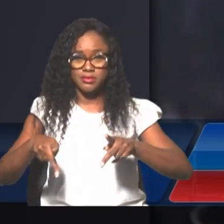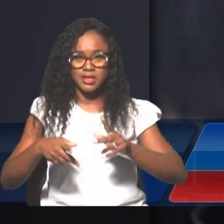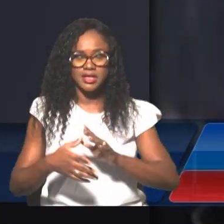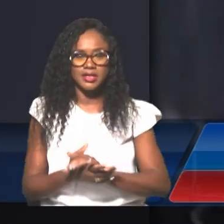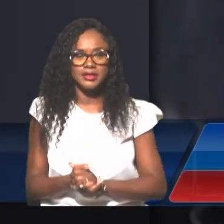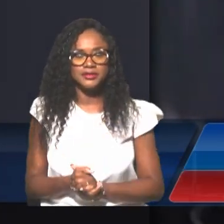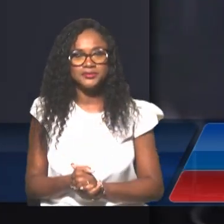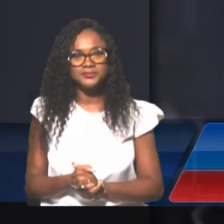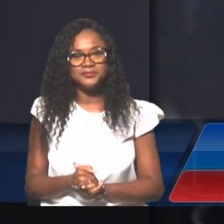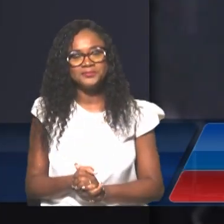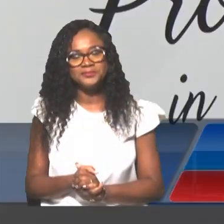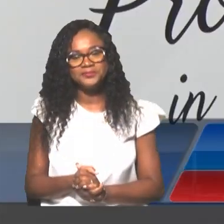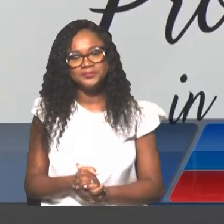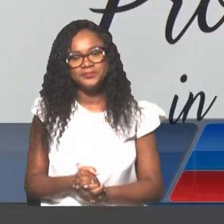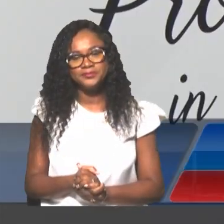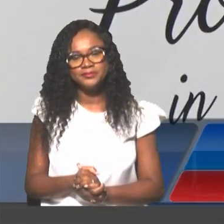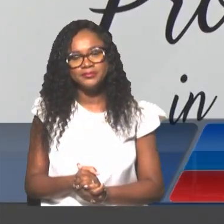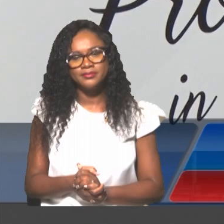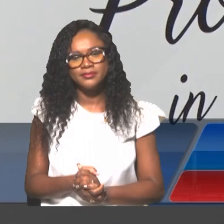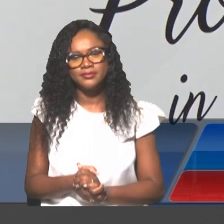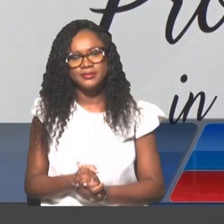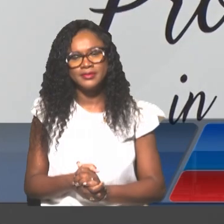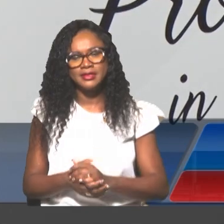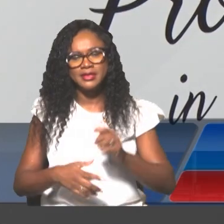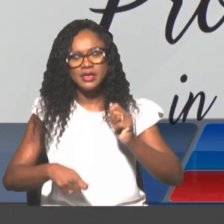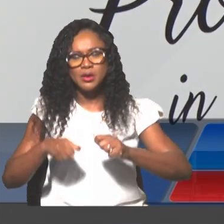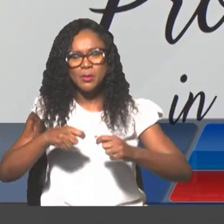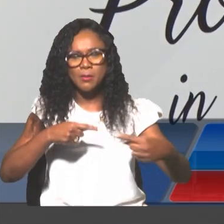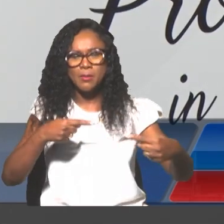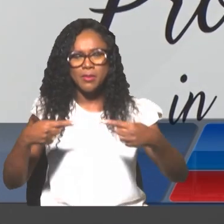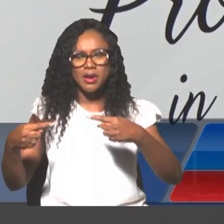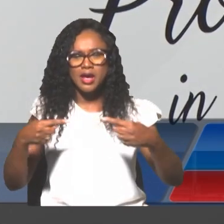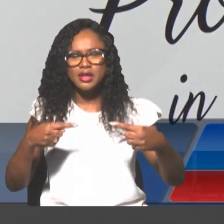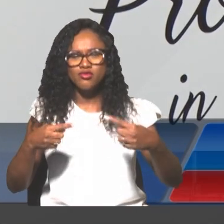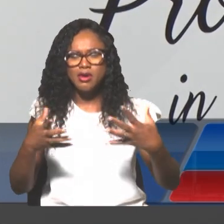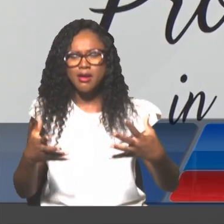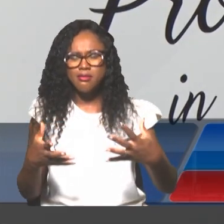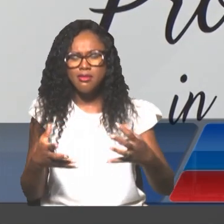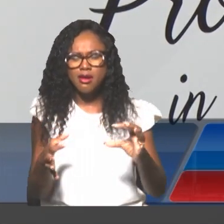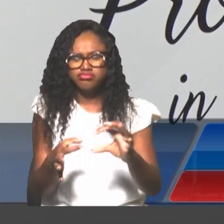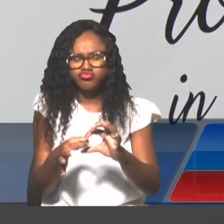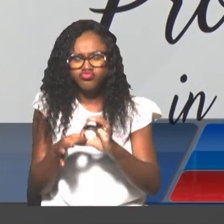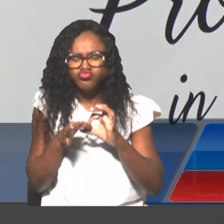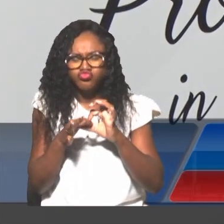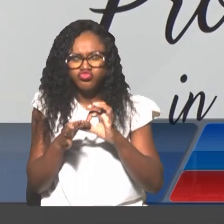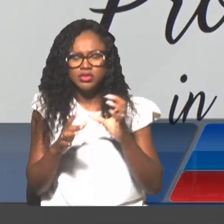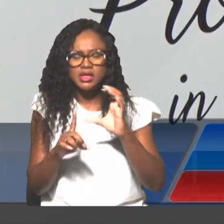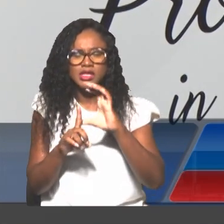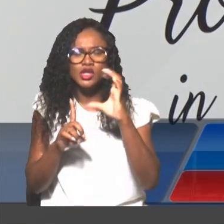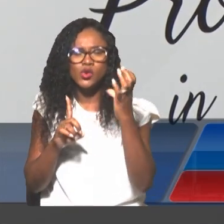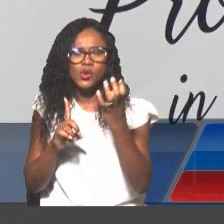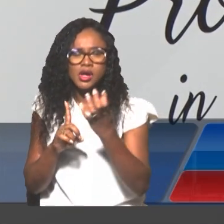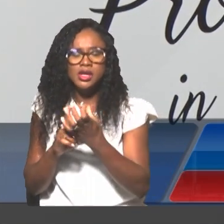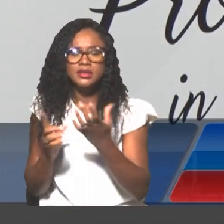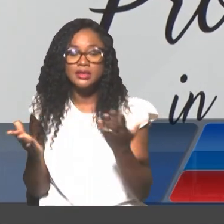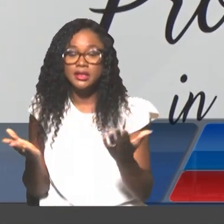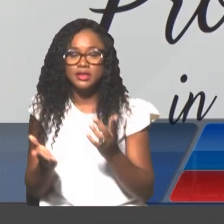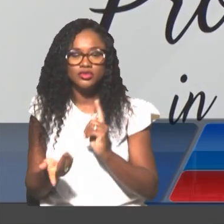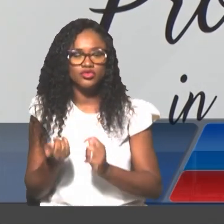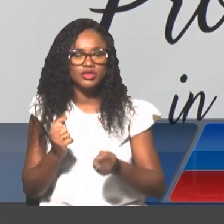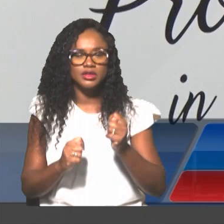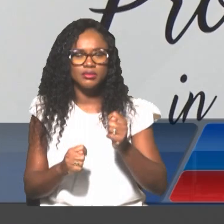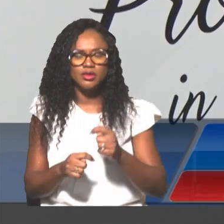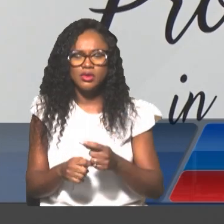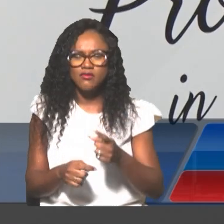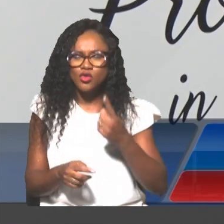The very nature of Panorama is indigenous to our culture and our being as a people. If you trace